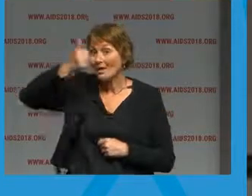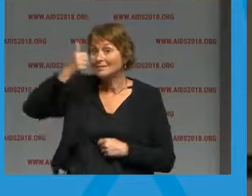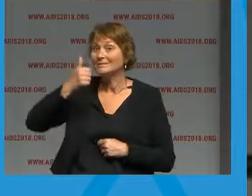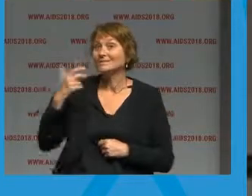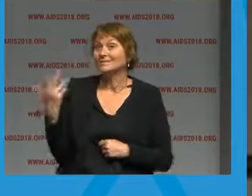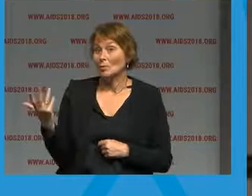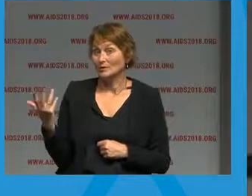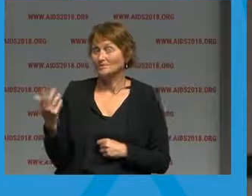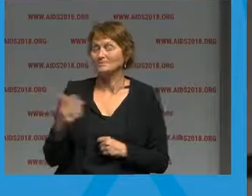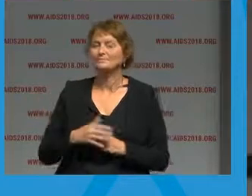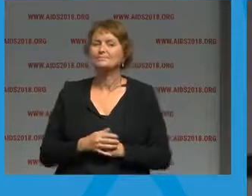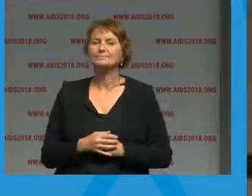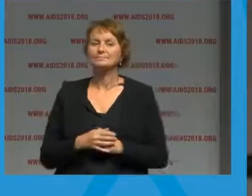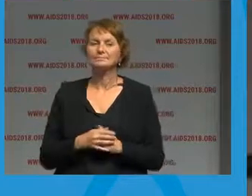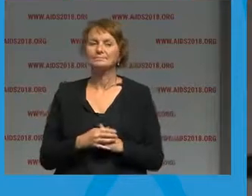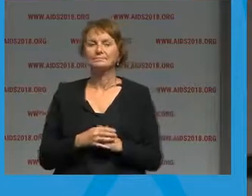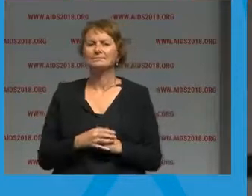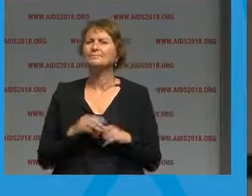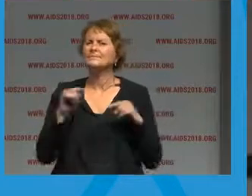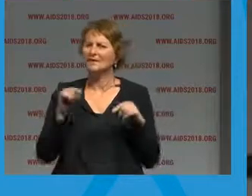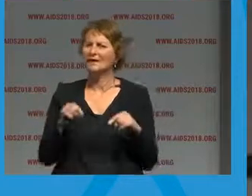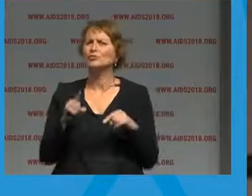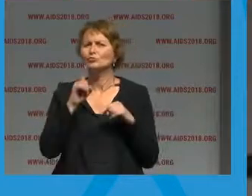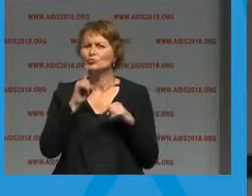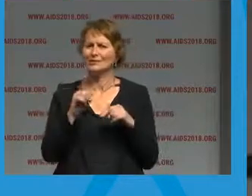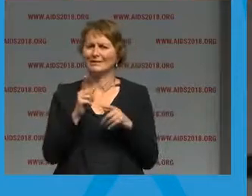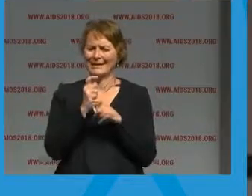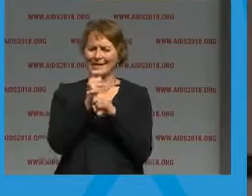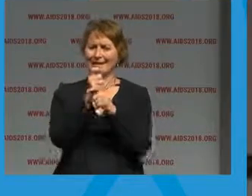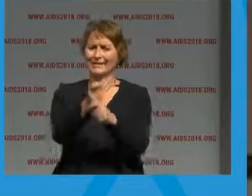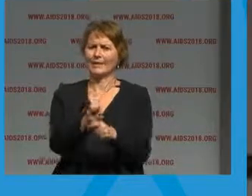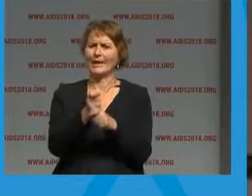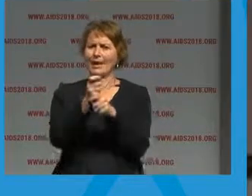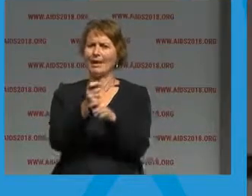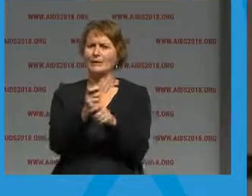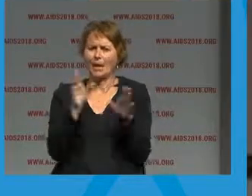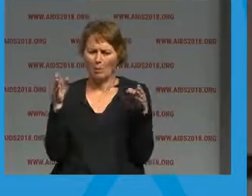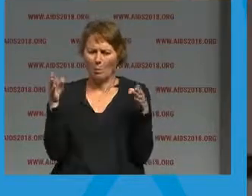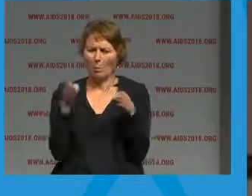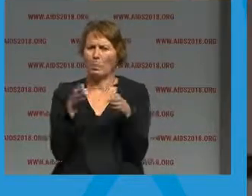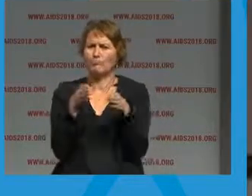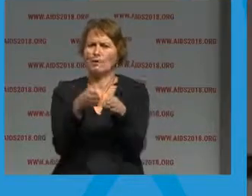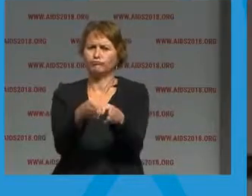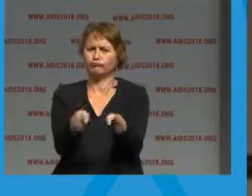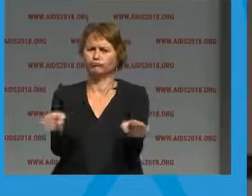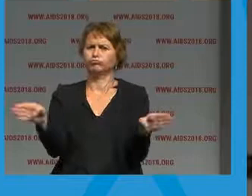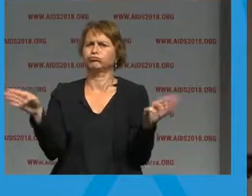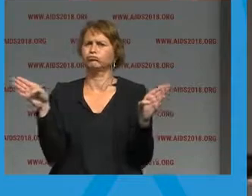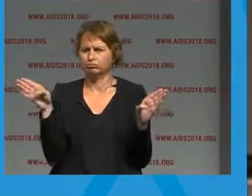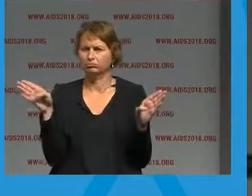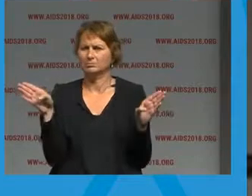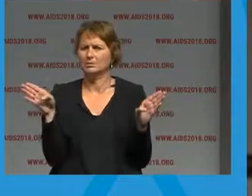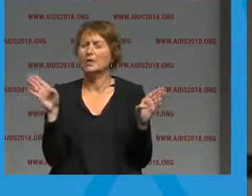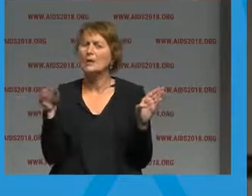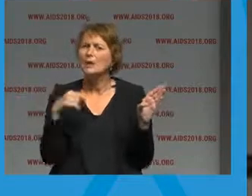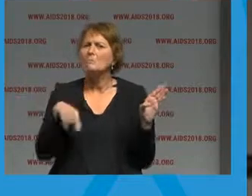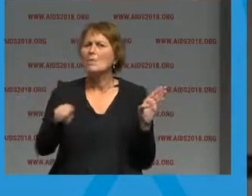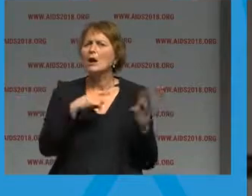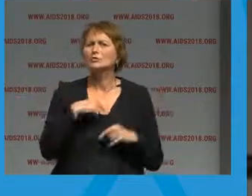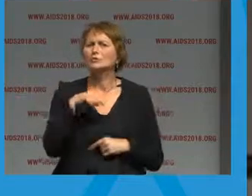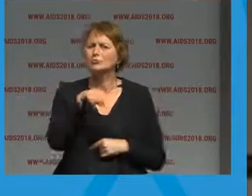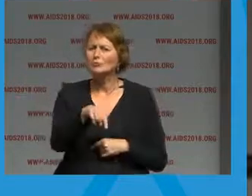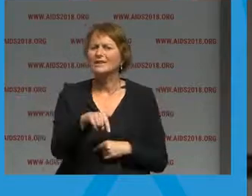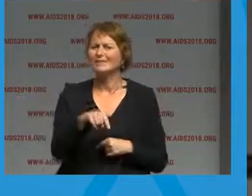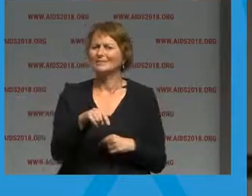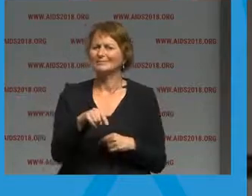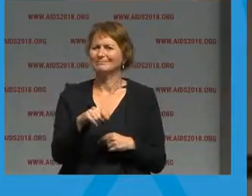is part of comprehensive care, as Blessing said, and to demedicalize it in